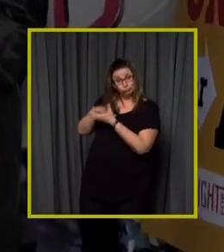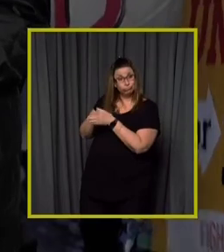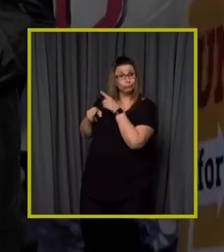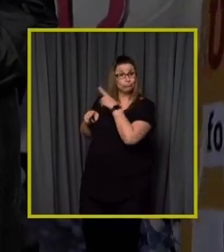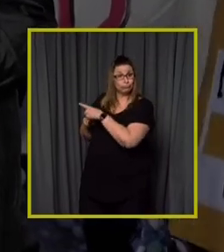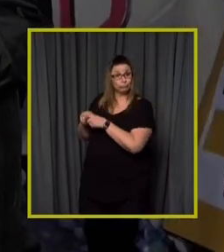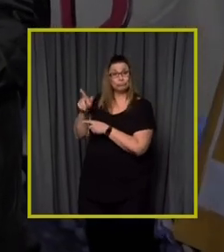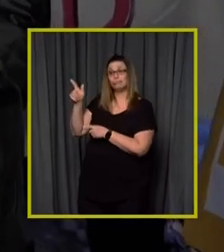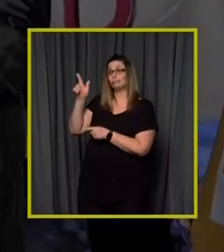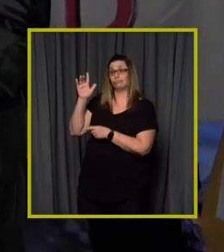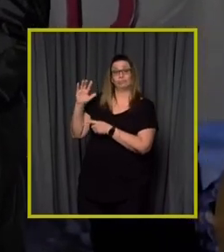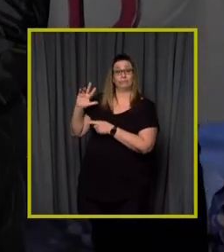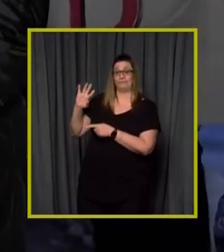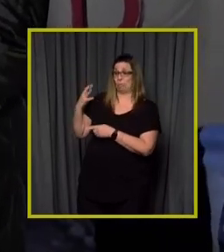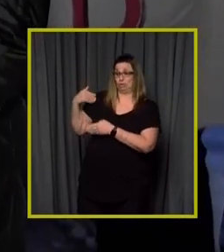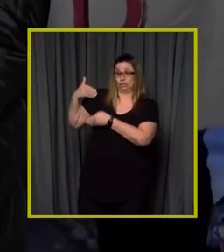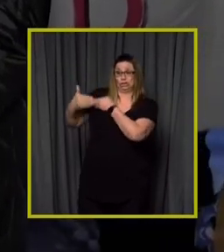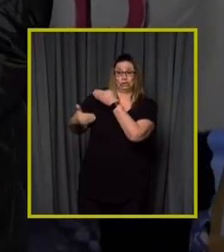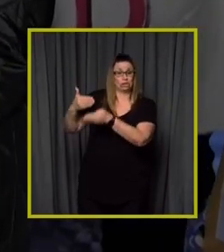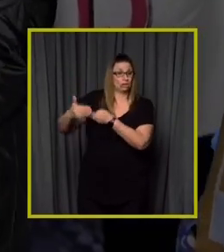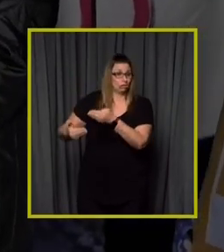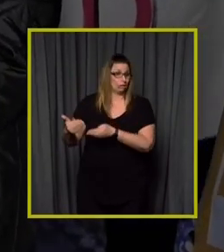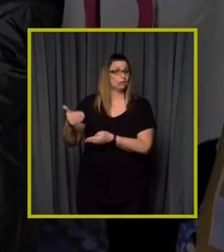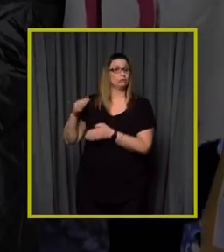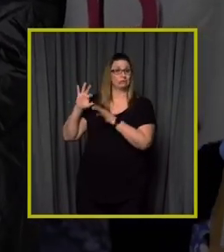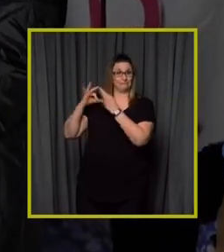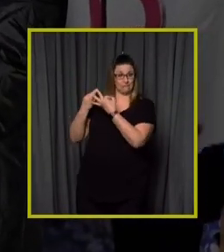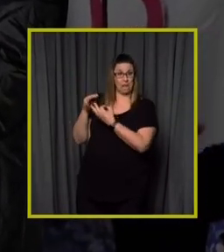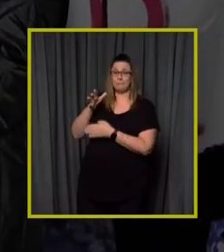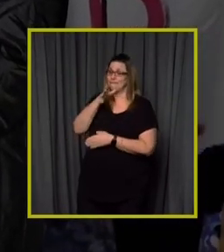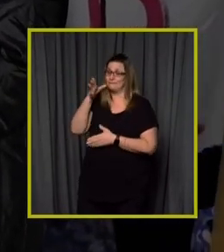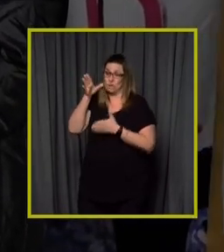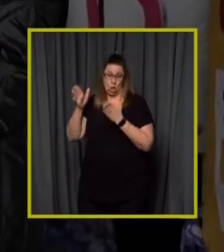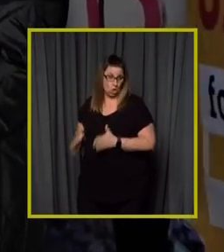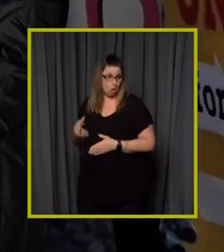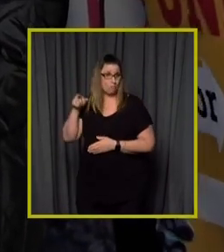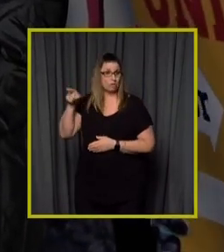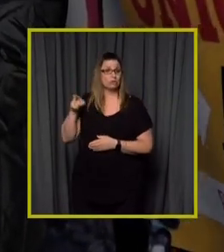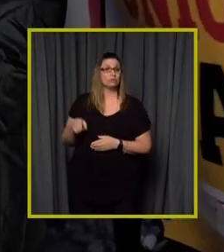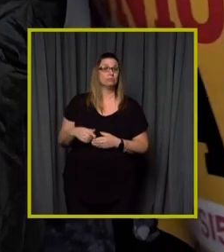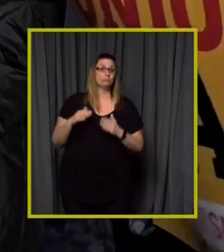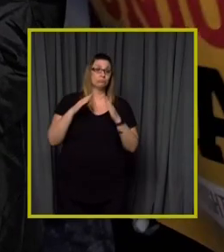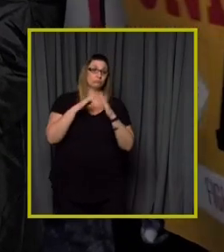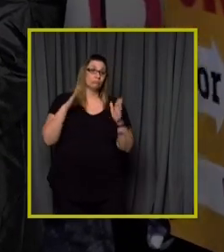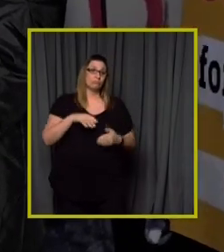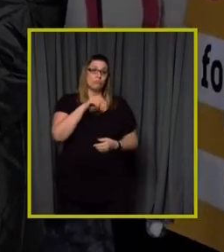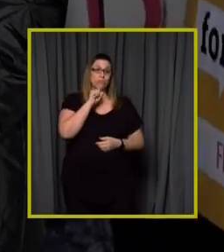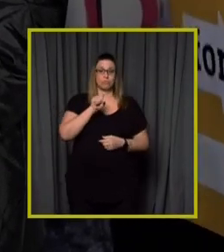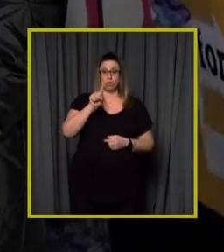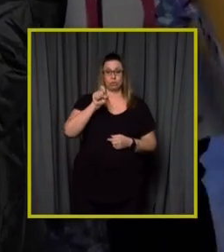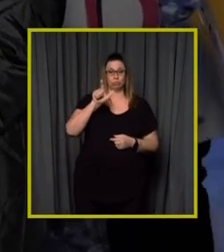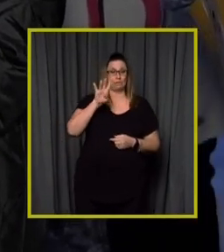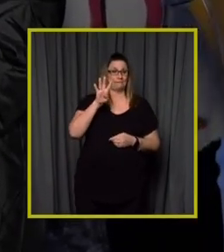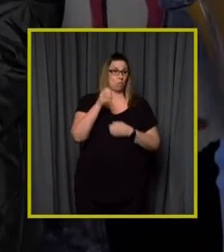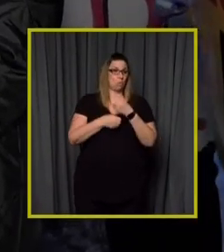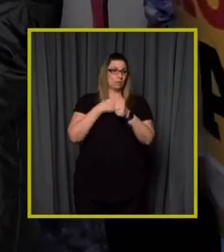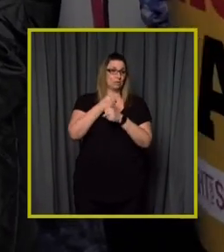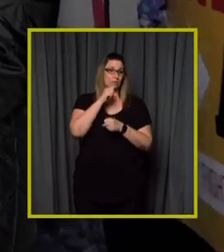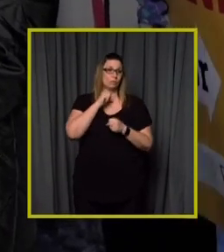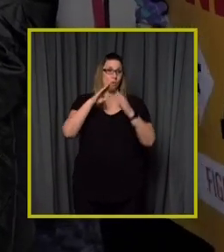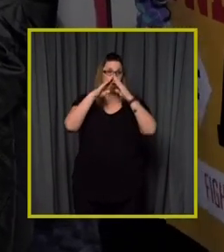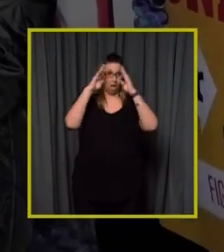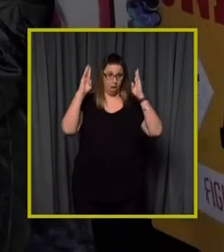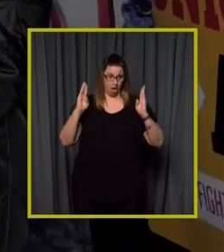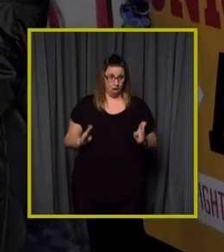in a 129-year-old farmhouse with barely adequate electricity and barely adequate plumbing. We live